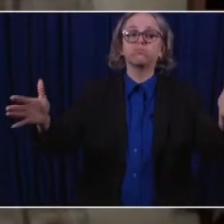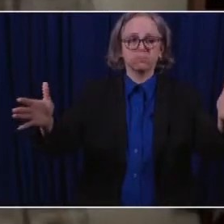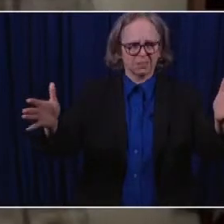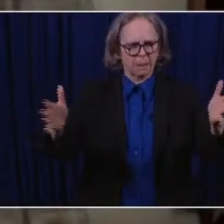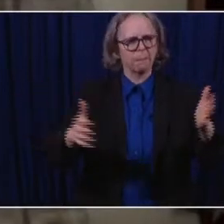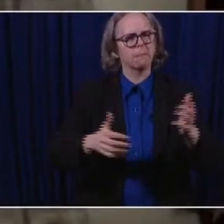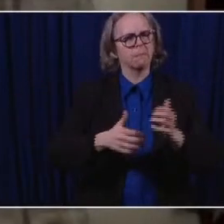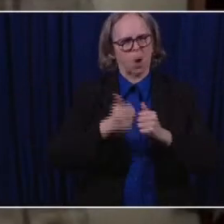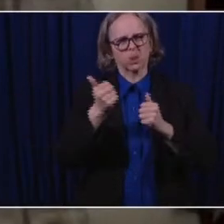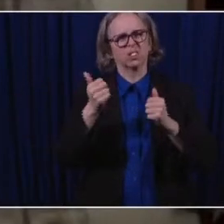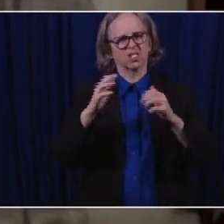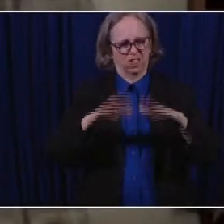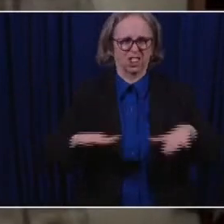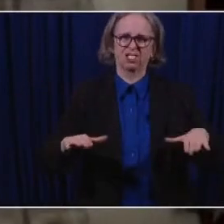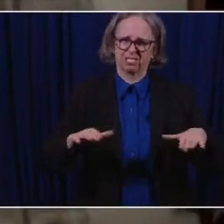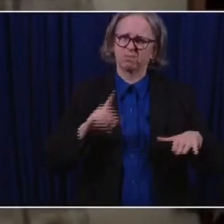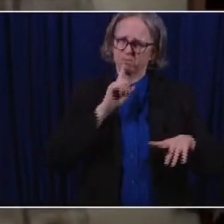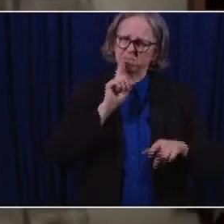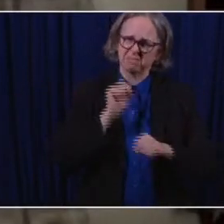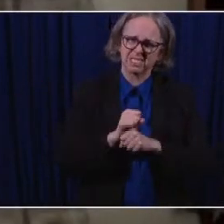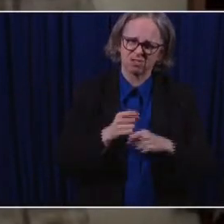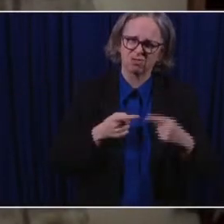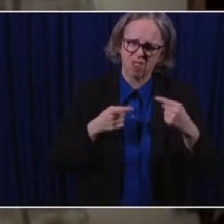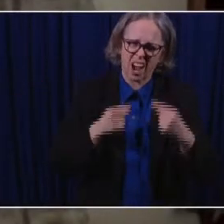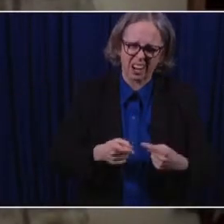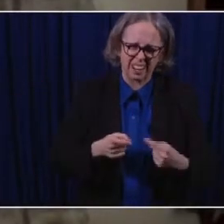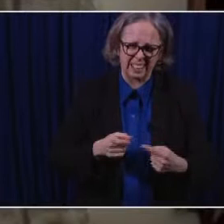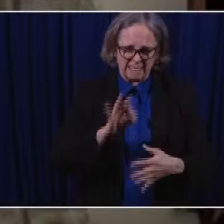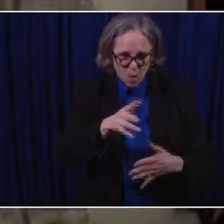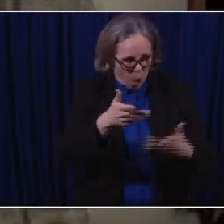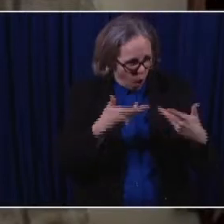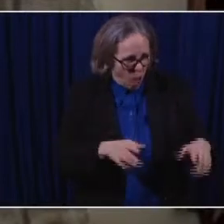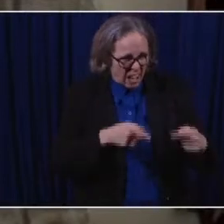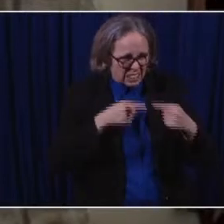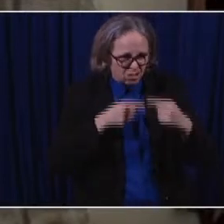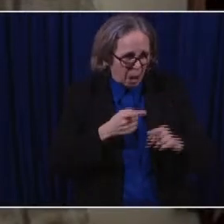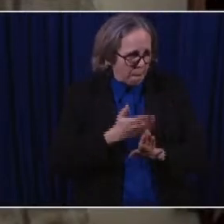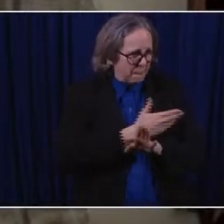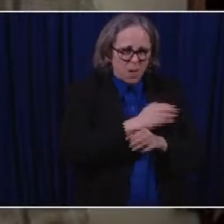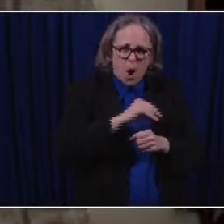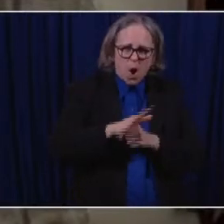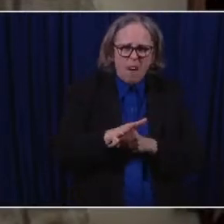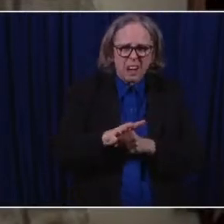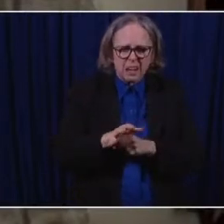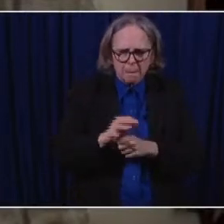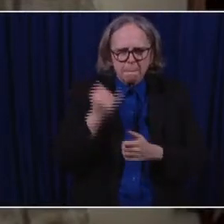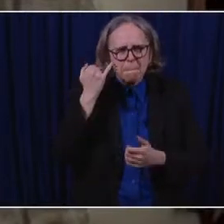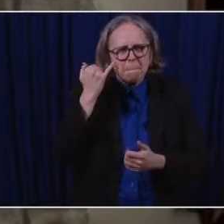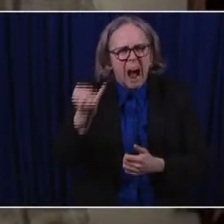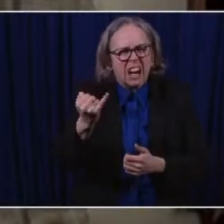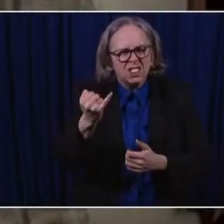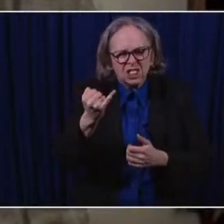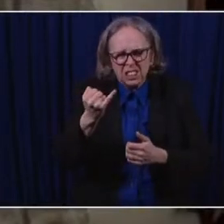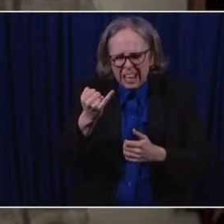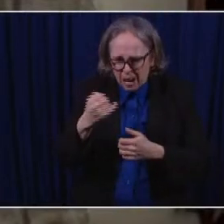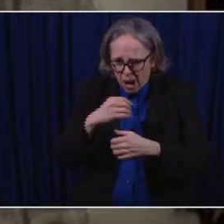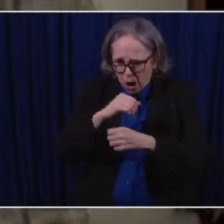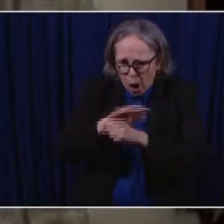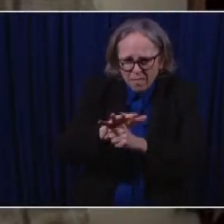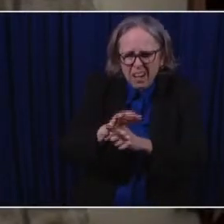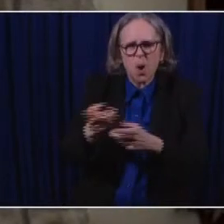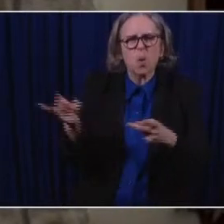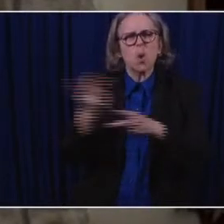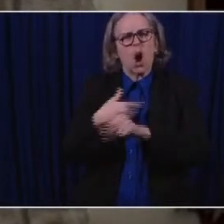further behind. And so it's very worrisome. I think it was a crisis, frankly.